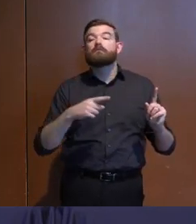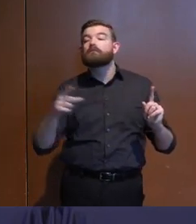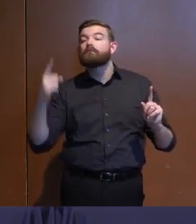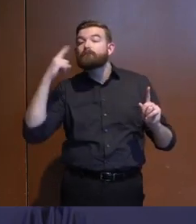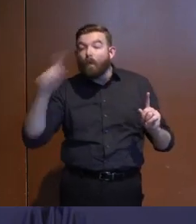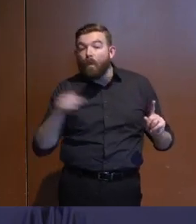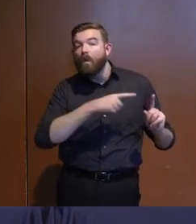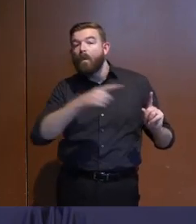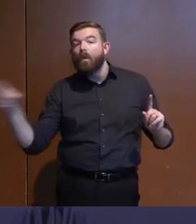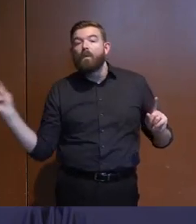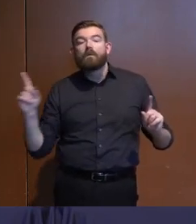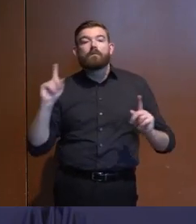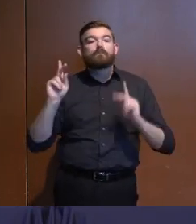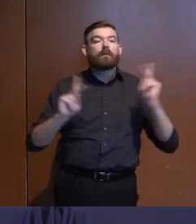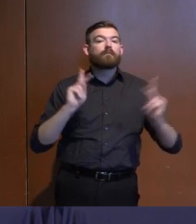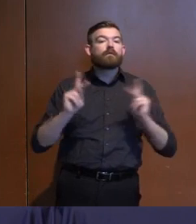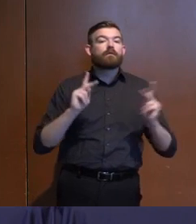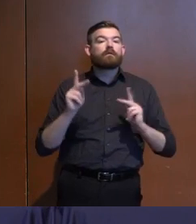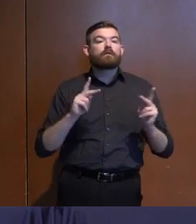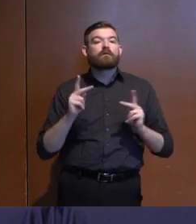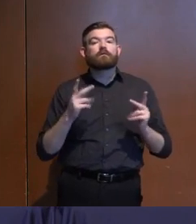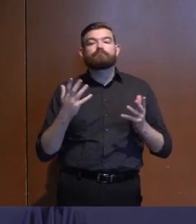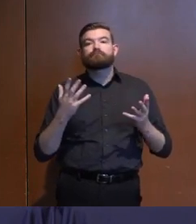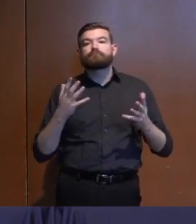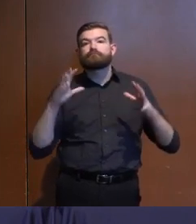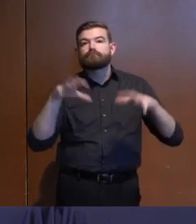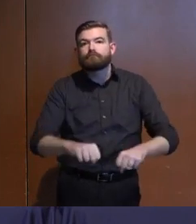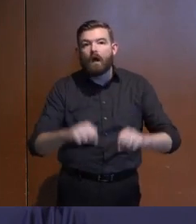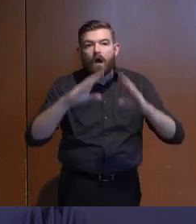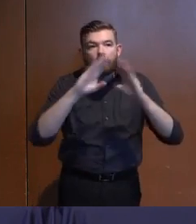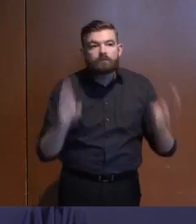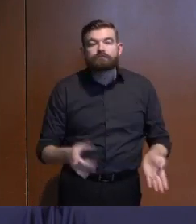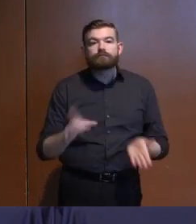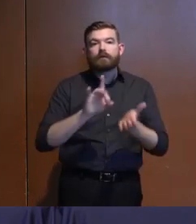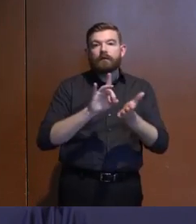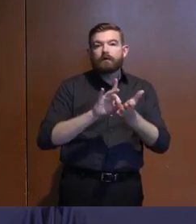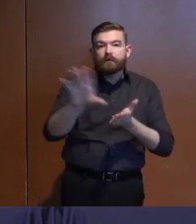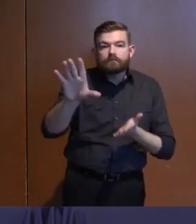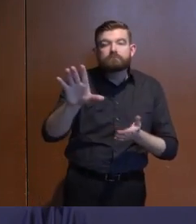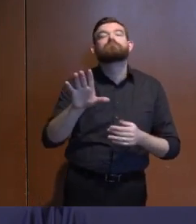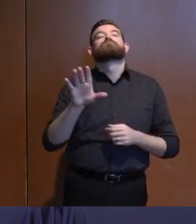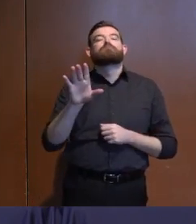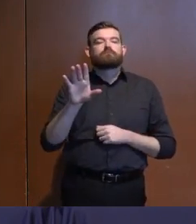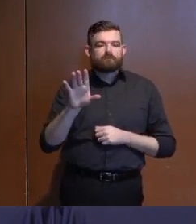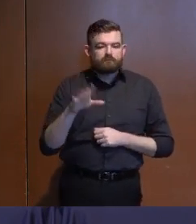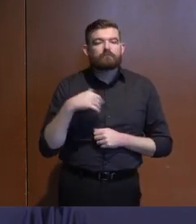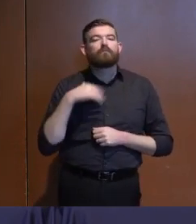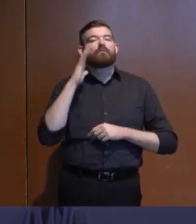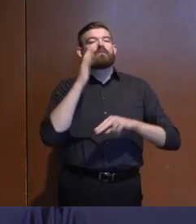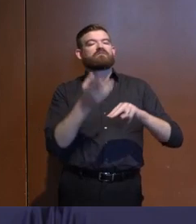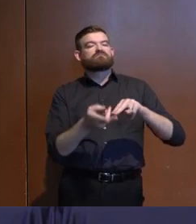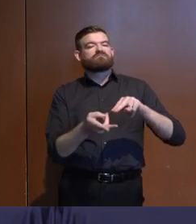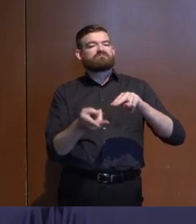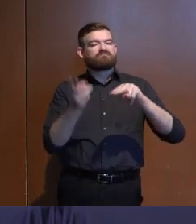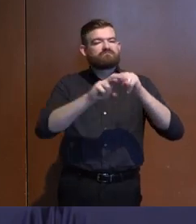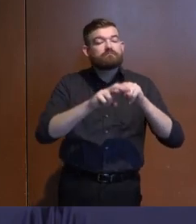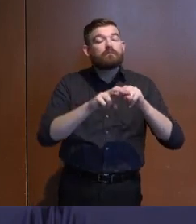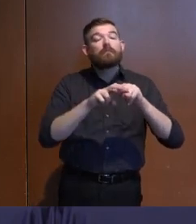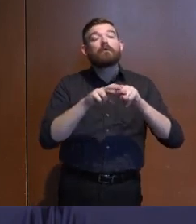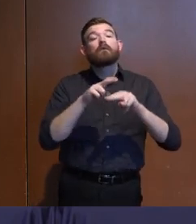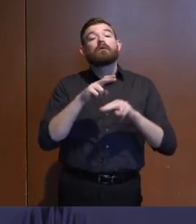that I previously instituted via executive order. Today, we are going further and announcing that these financial institutions